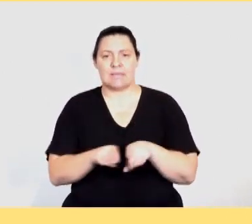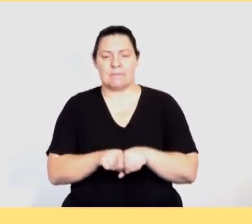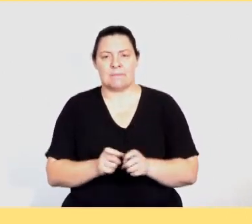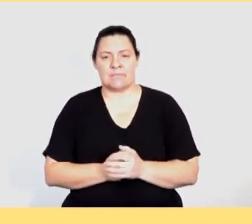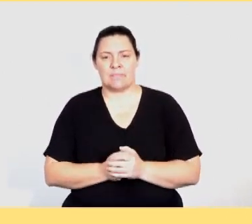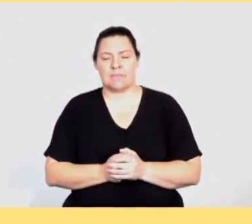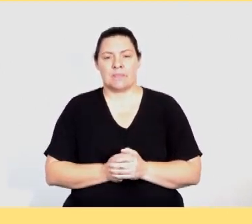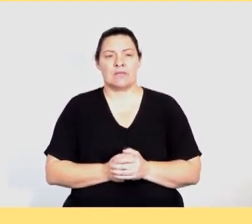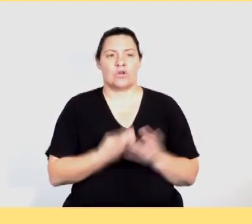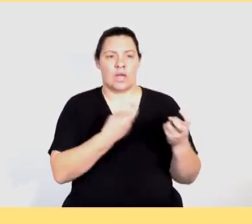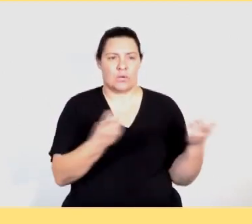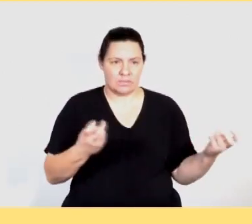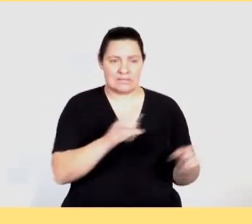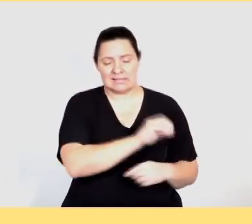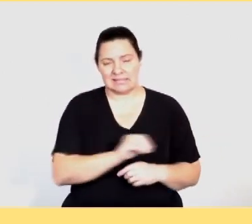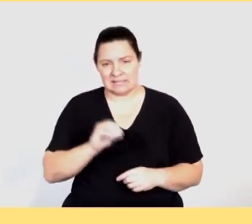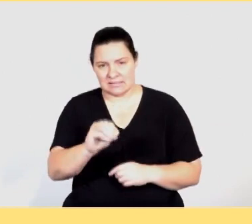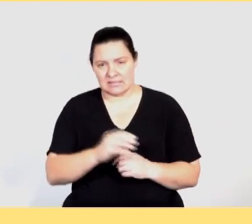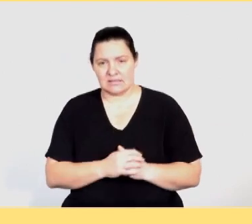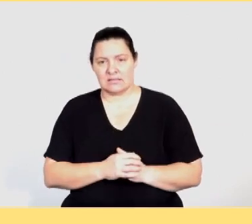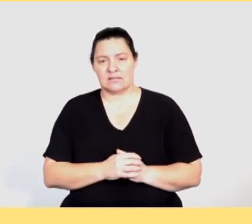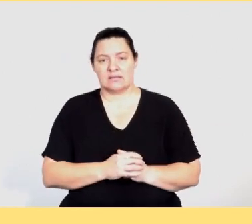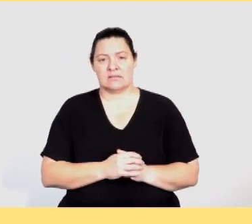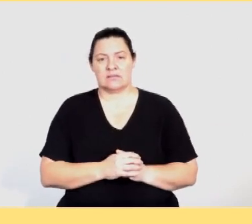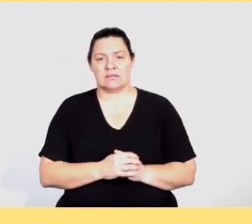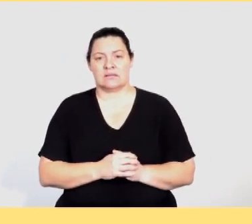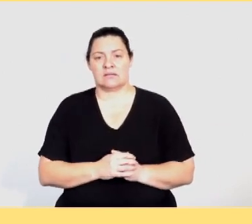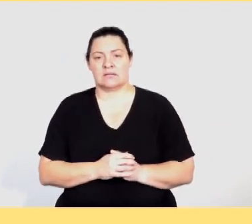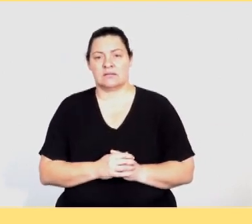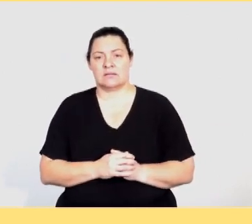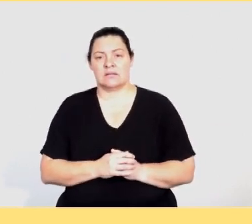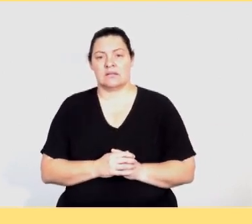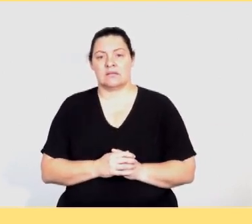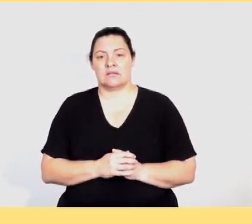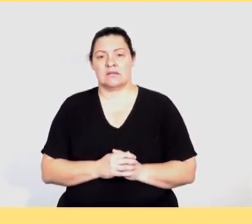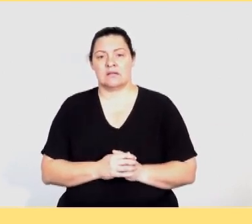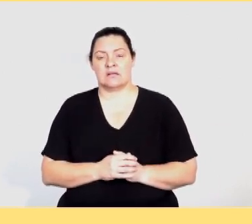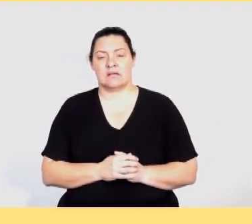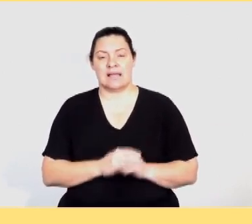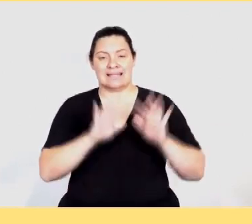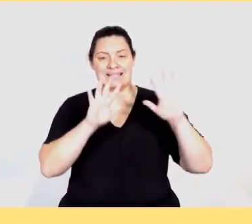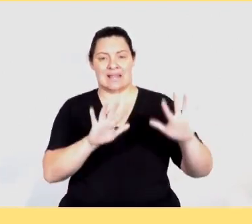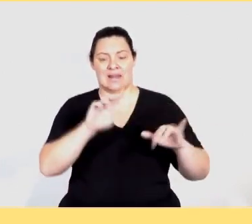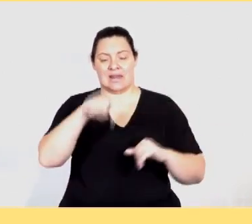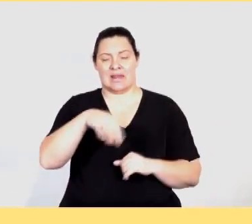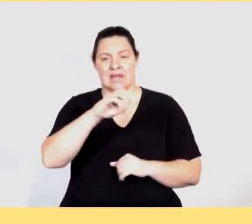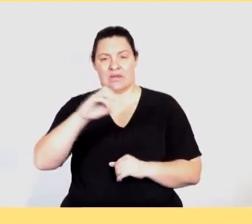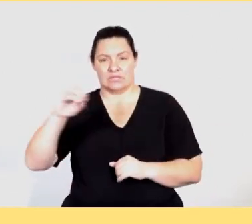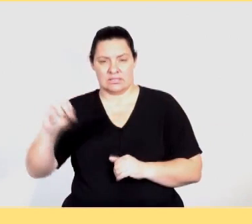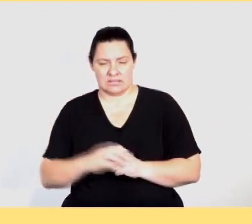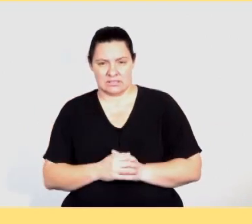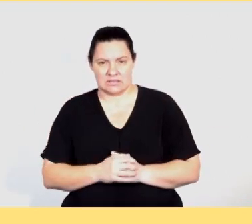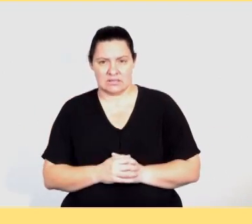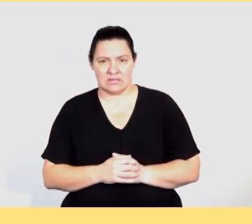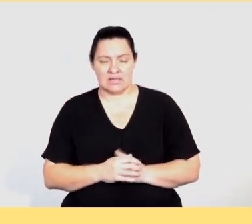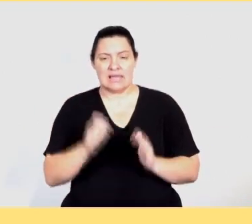well. Equipment, so it will come under my balance sheet account section. And equipment is